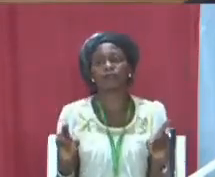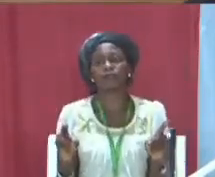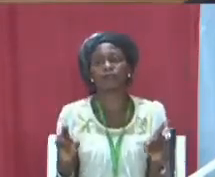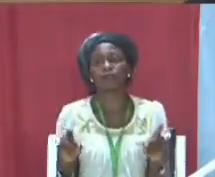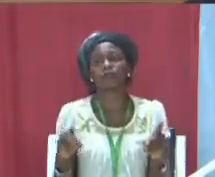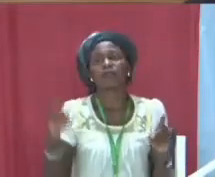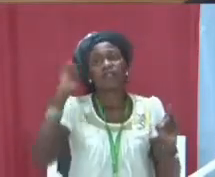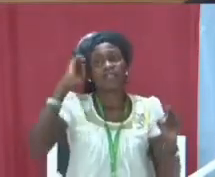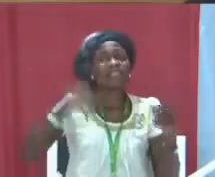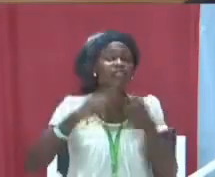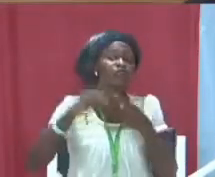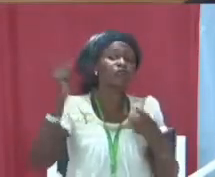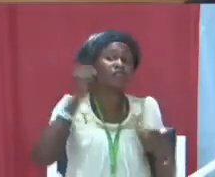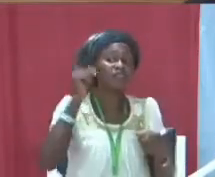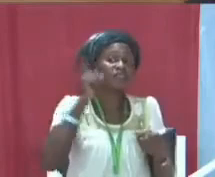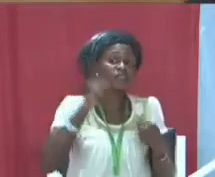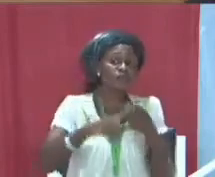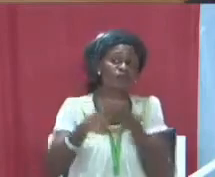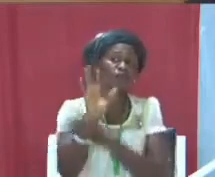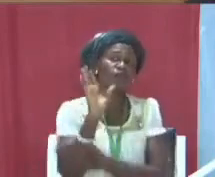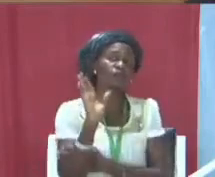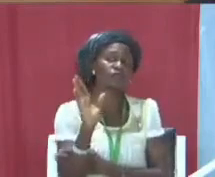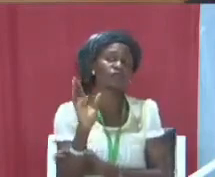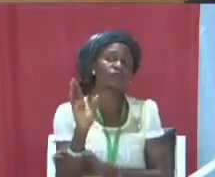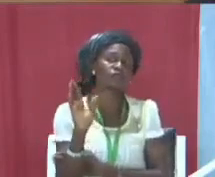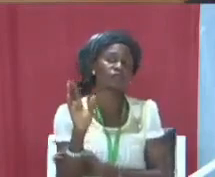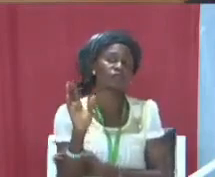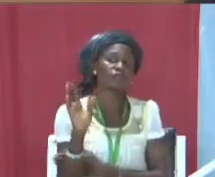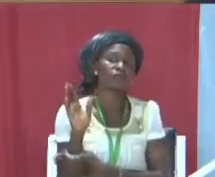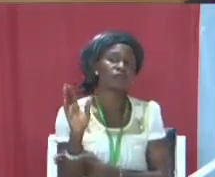He had to listen to God.